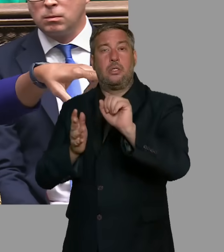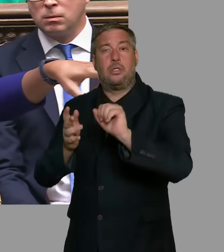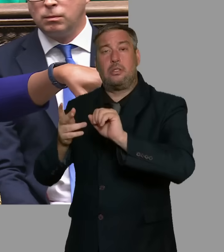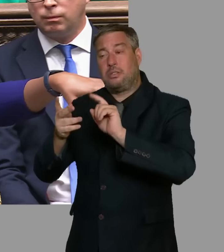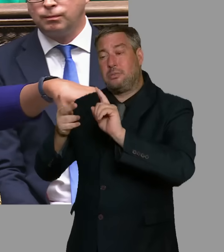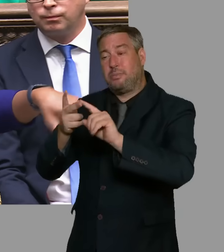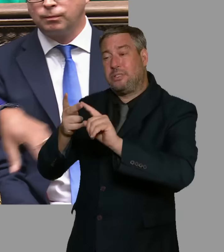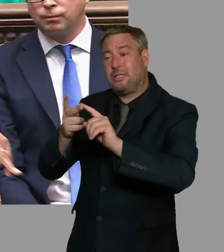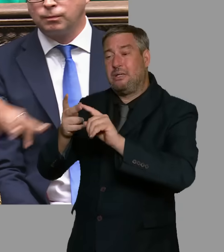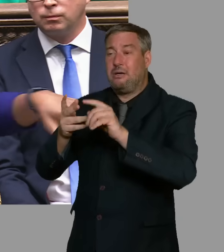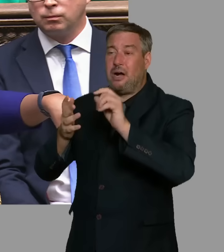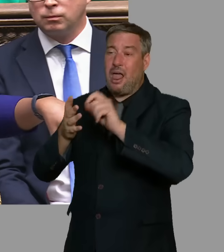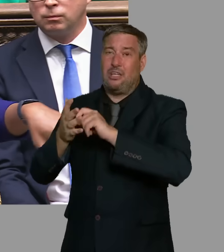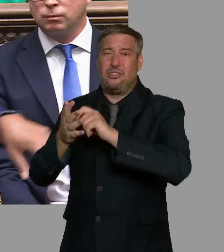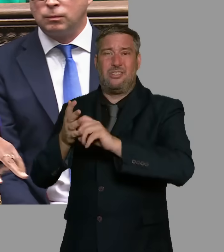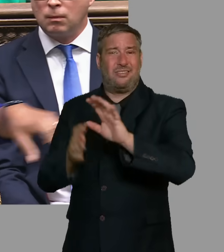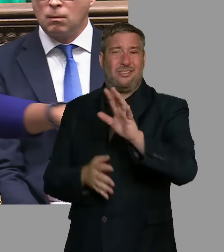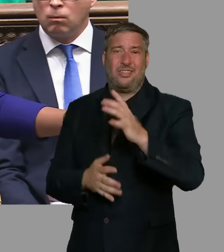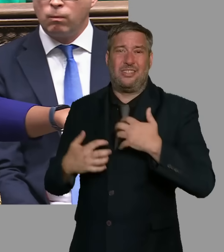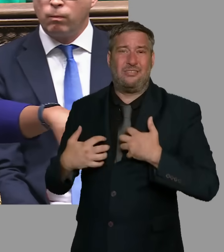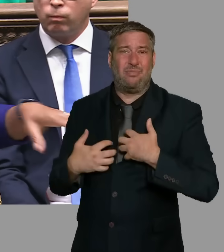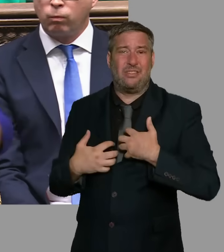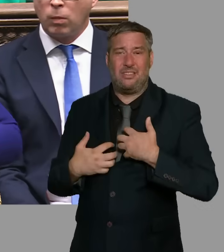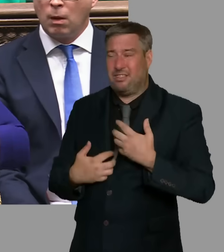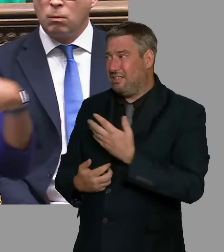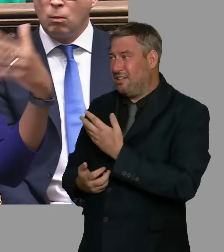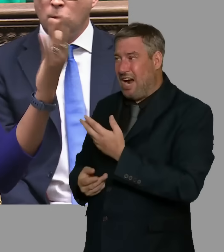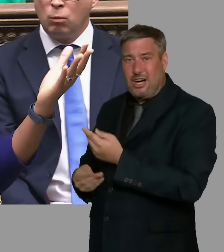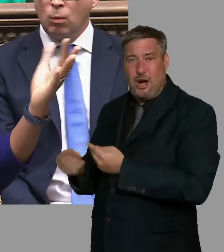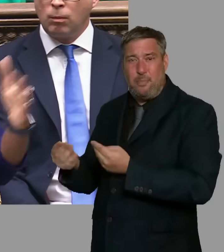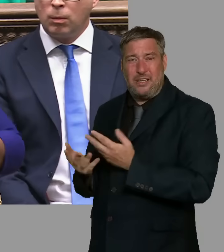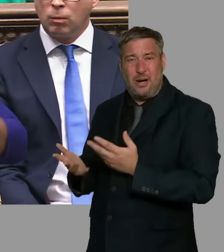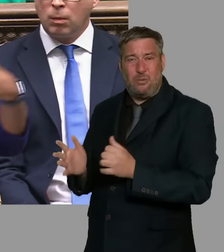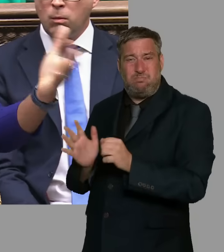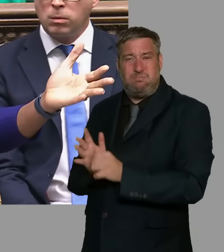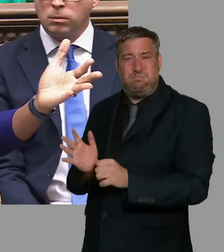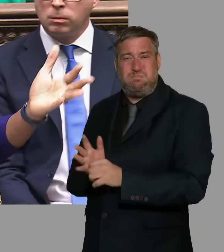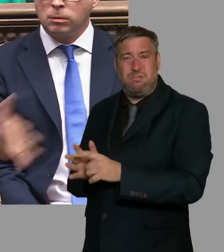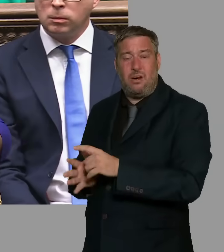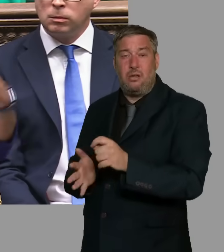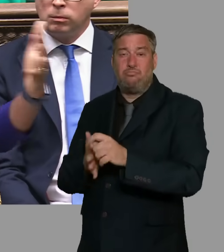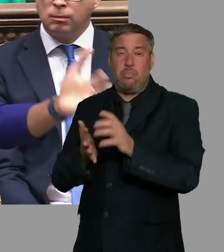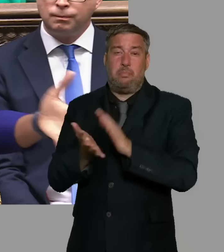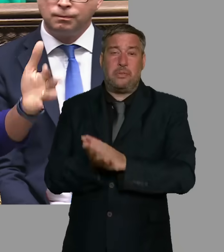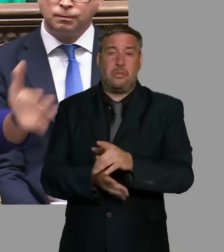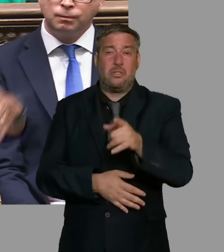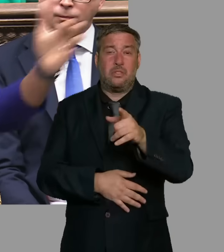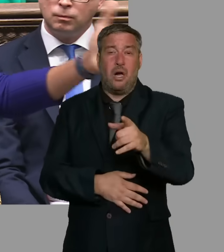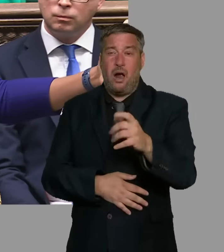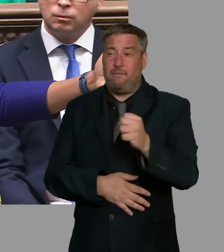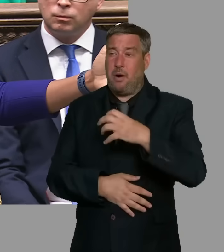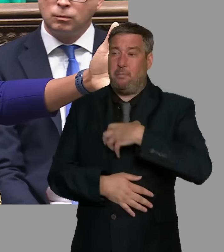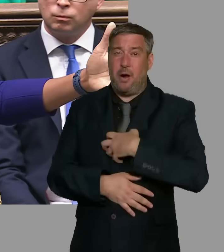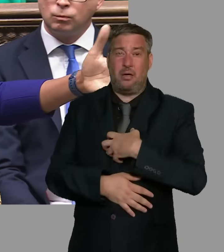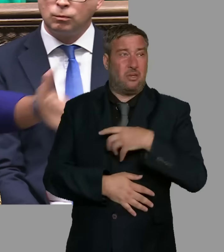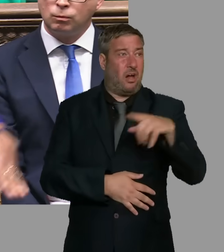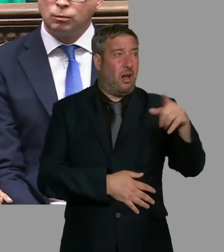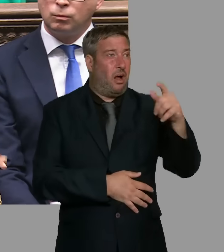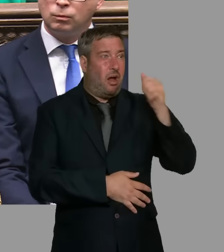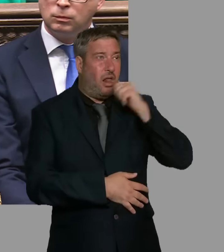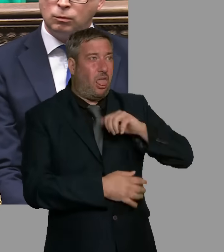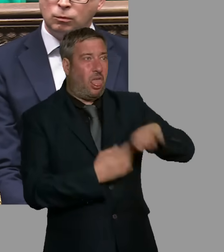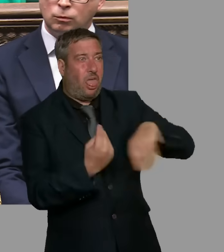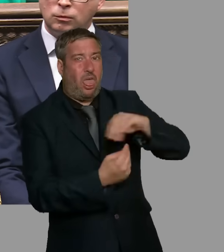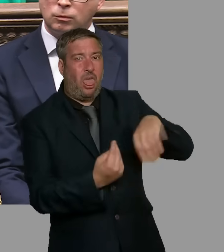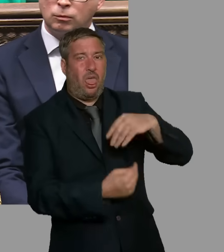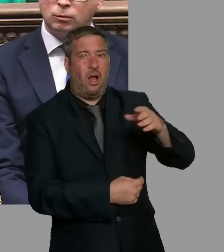He lost his Deputy Prime Minister just last week for evading taxes. He's got a new Home Secretary, a new Foreign Secretary, just learning the ropes, not able to help with this issue.